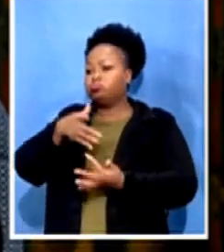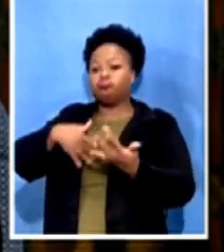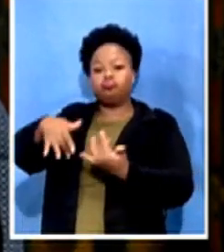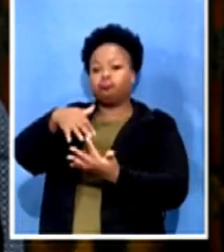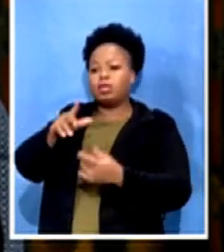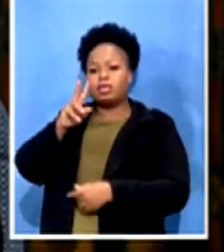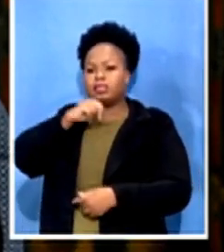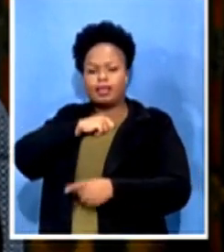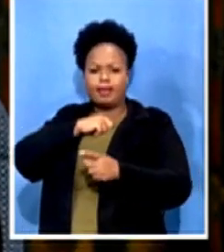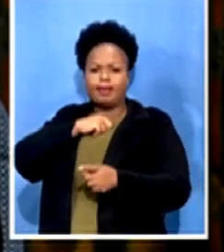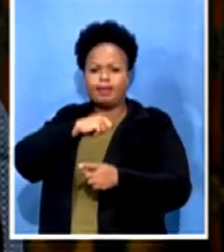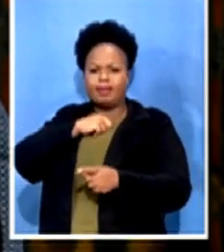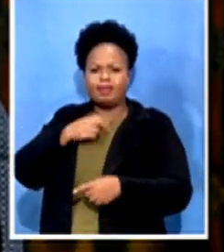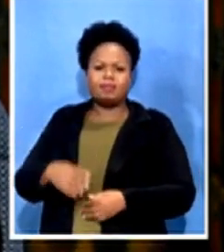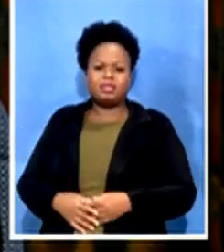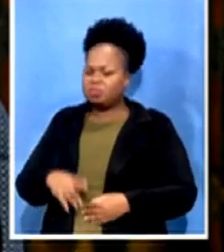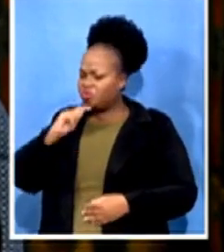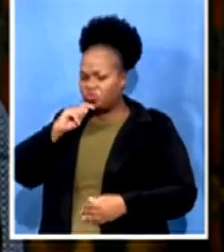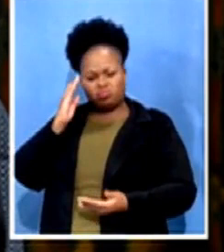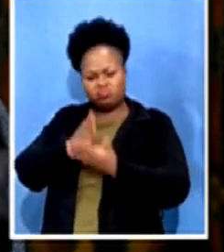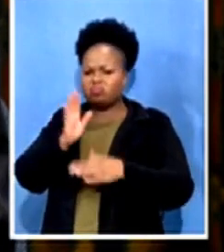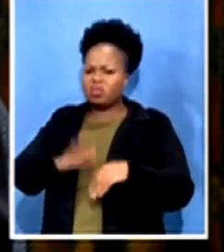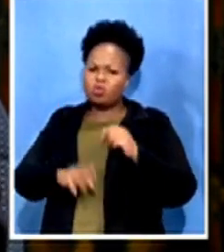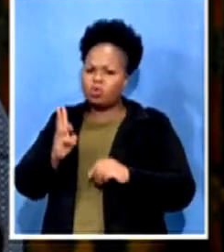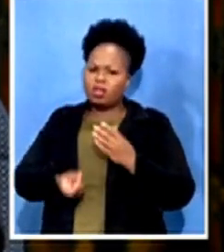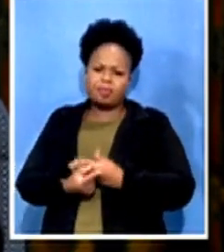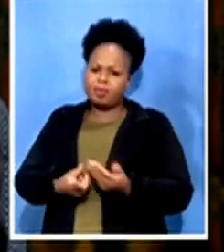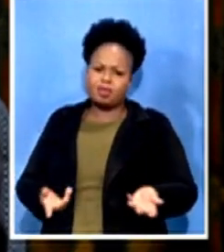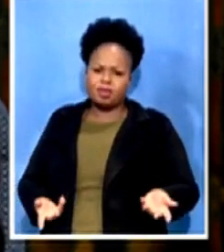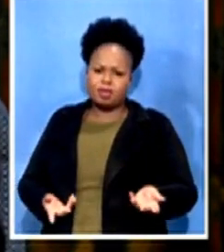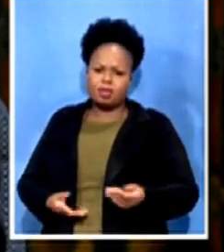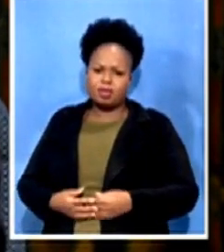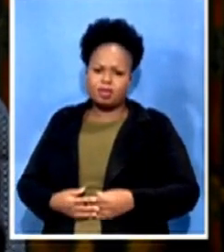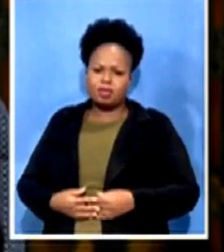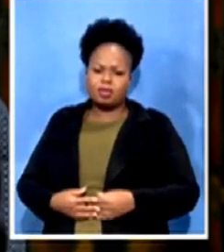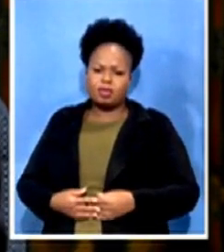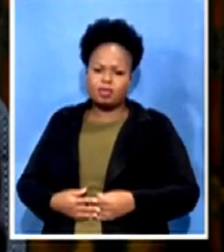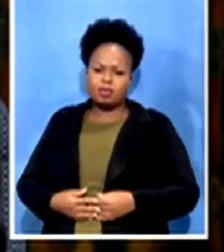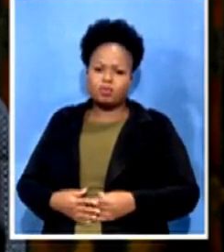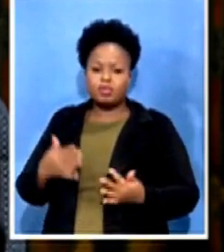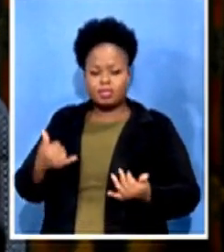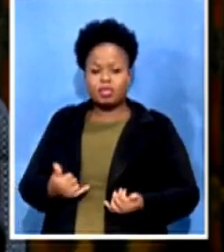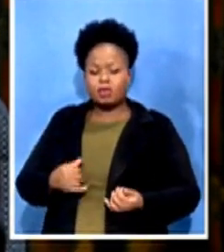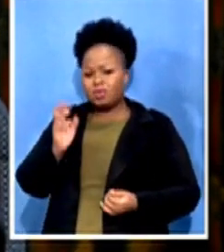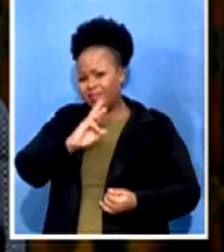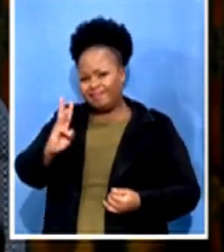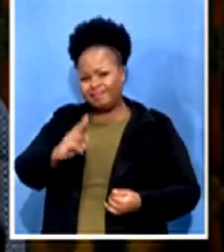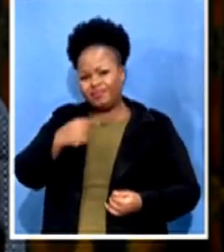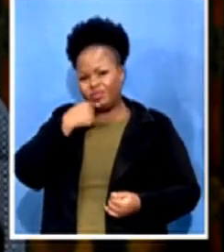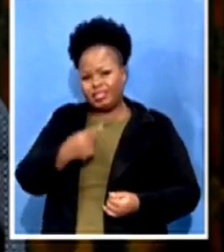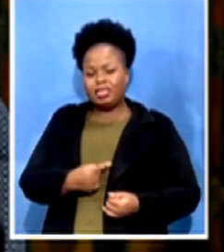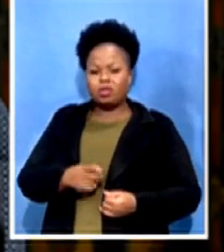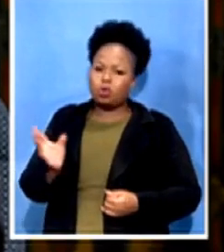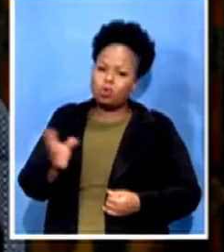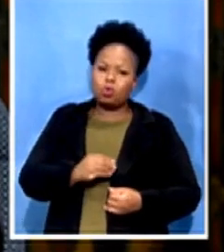have consequences from that. And so we actually issued a call to say all the parents who know their kids were there